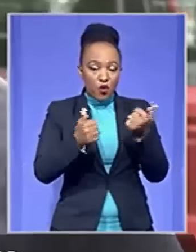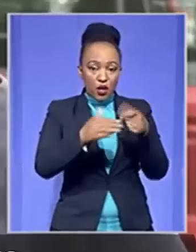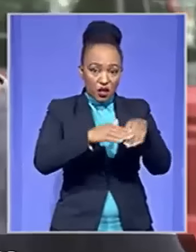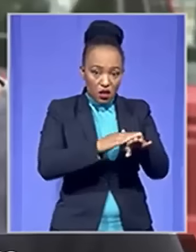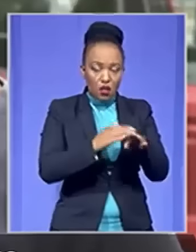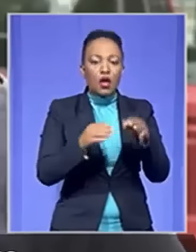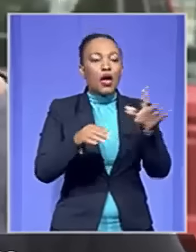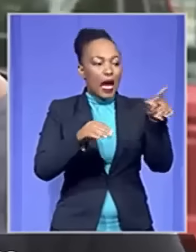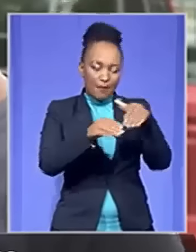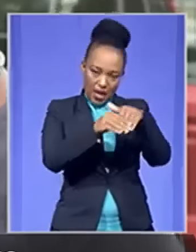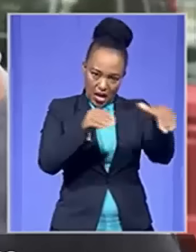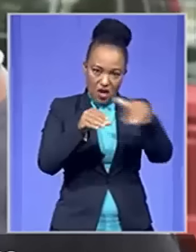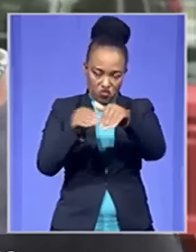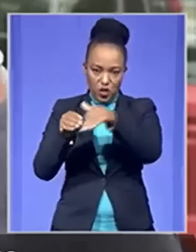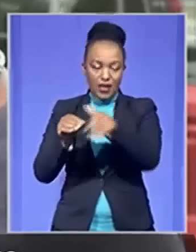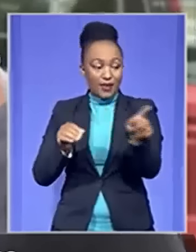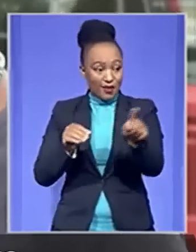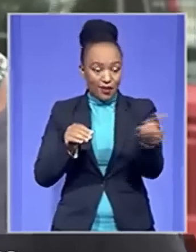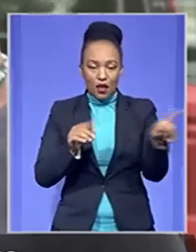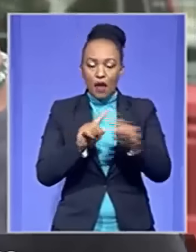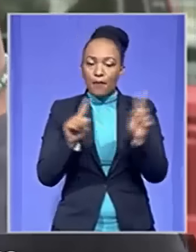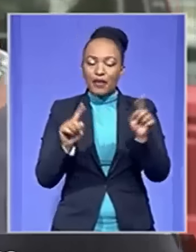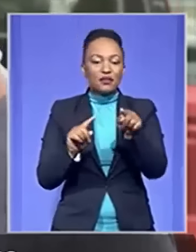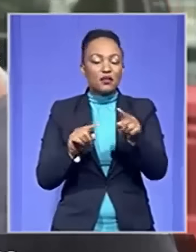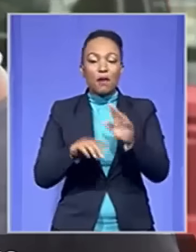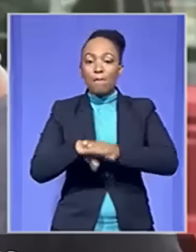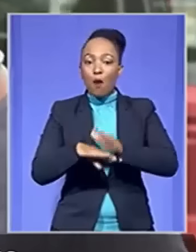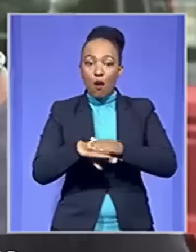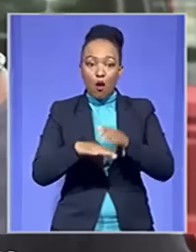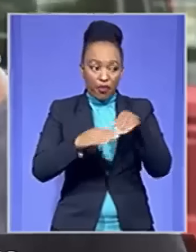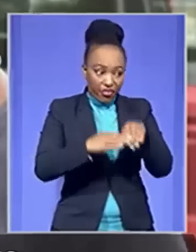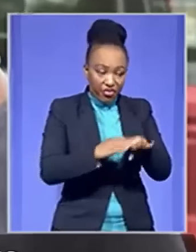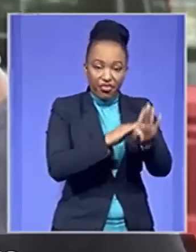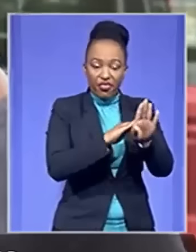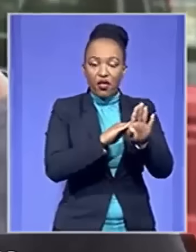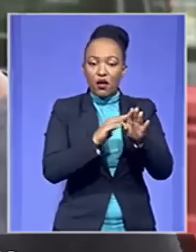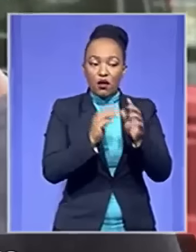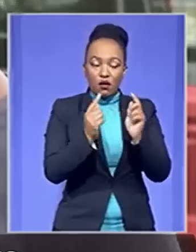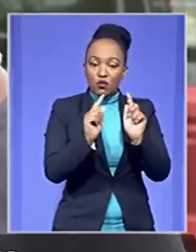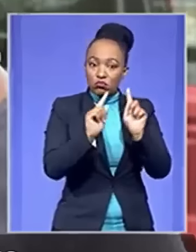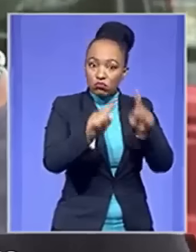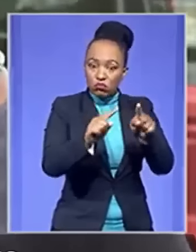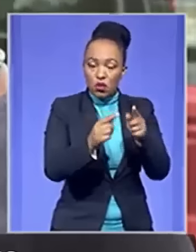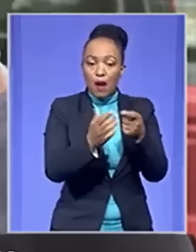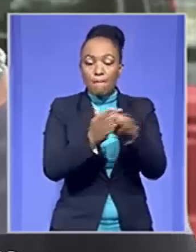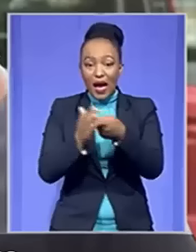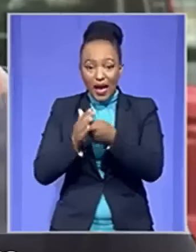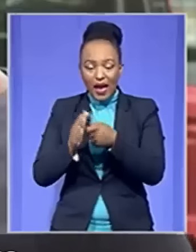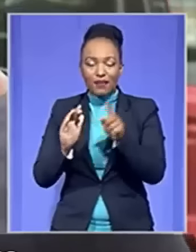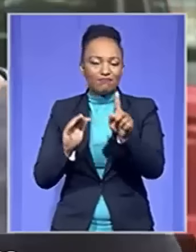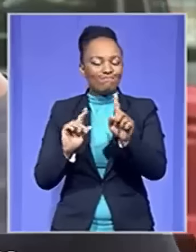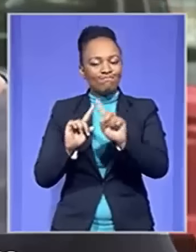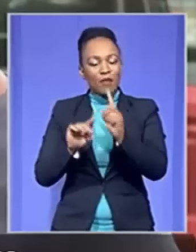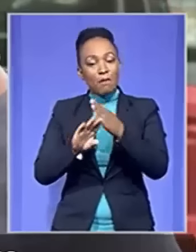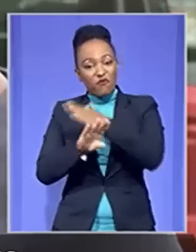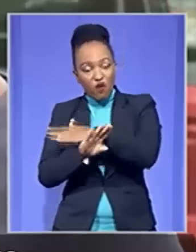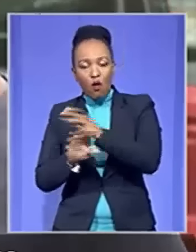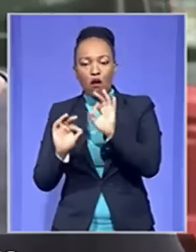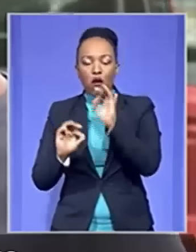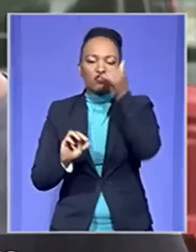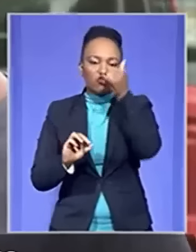out. But there must not be anyone who's going in to buy any product from here before it can be verified